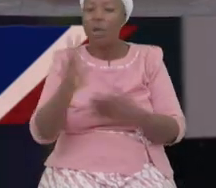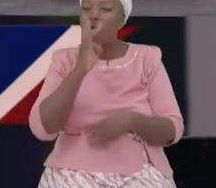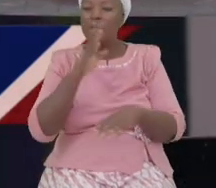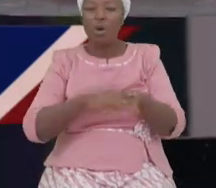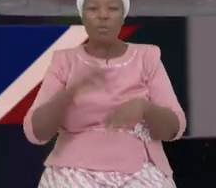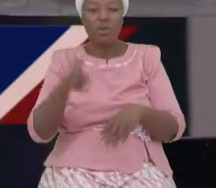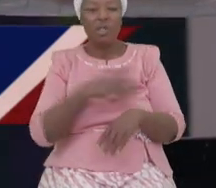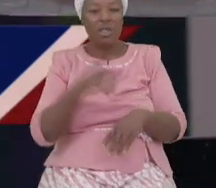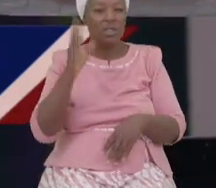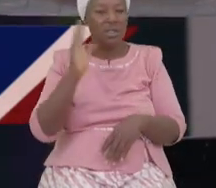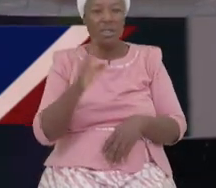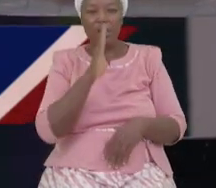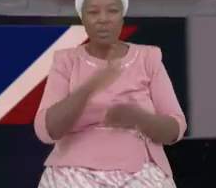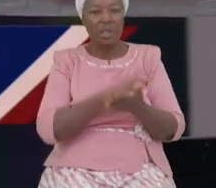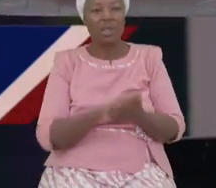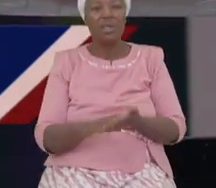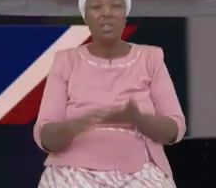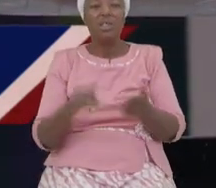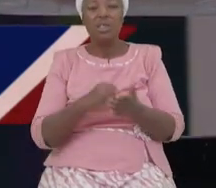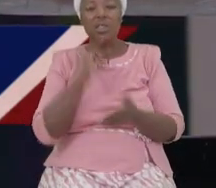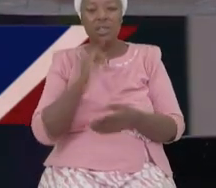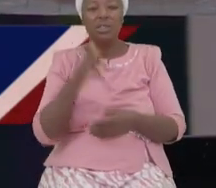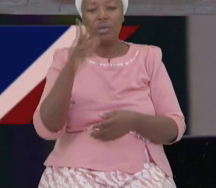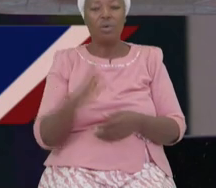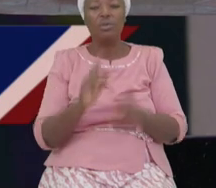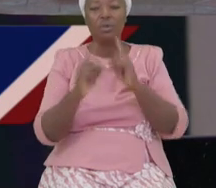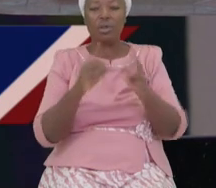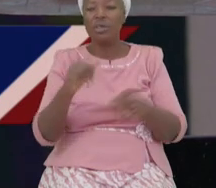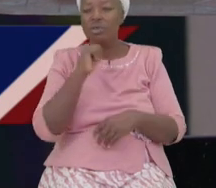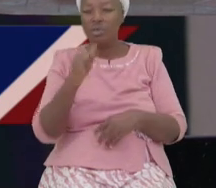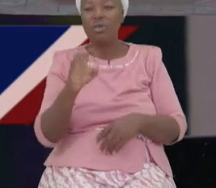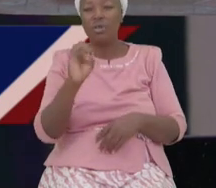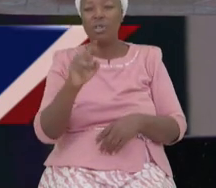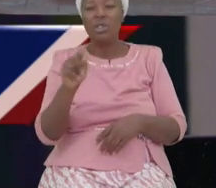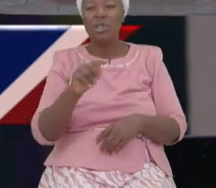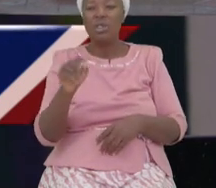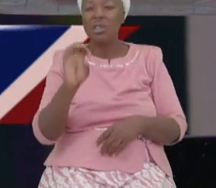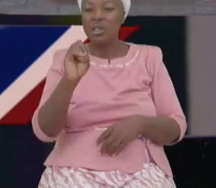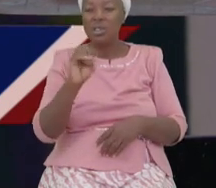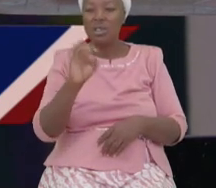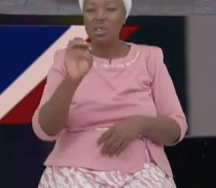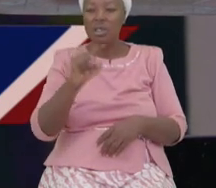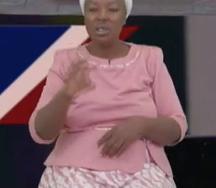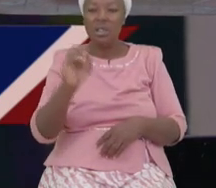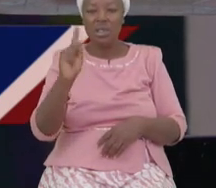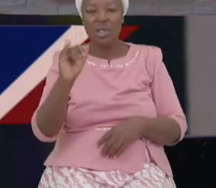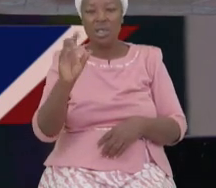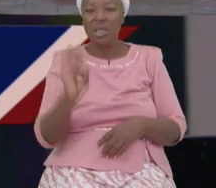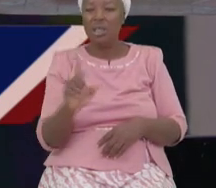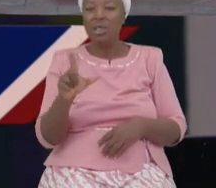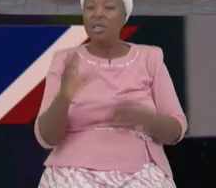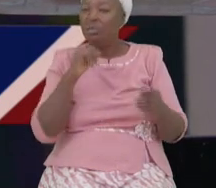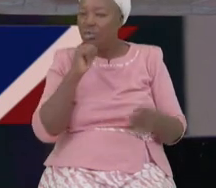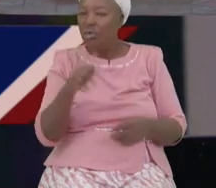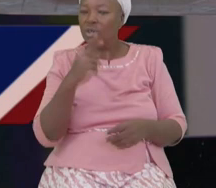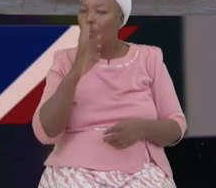clean. It's God talking, not Ezekiel. It's not the water of Ezekiel. It's not the water of a prophet.